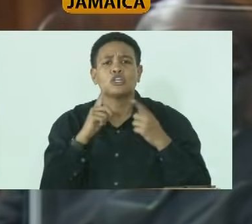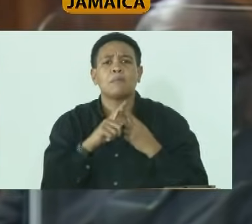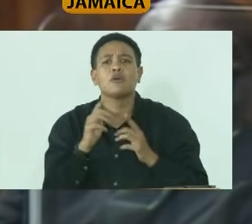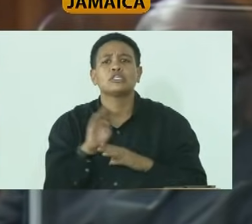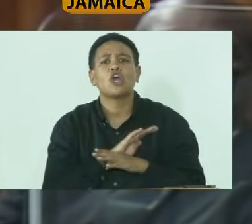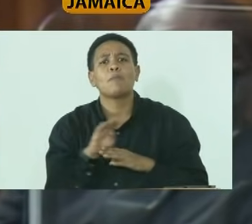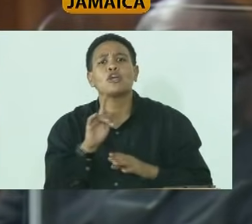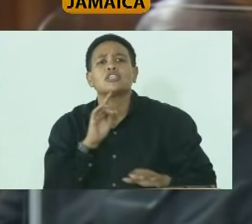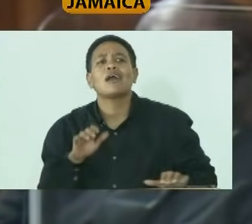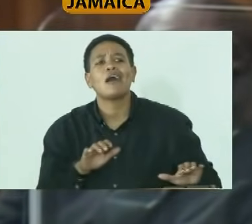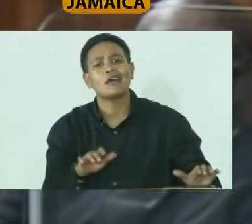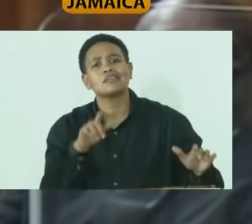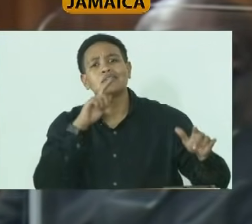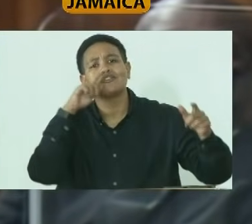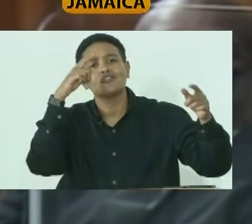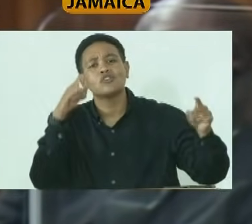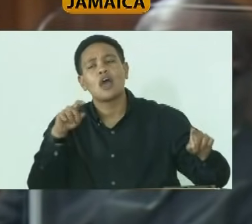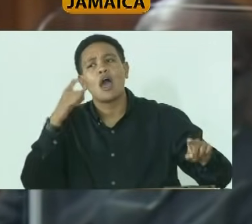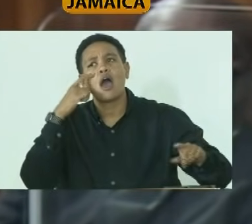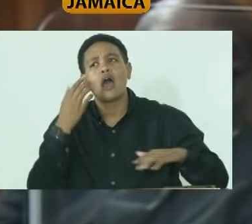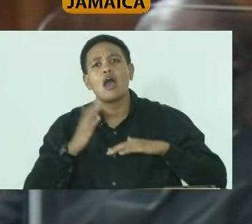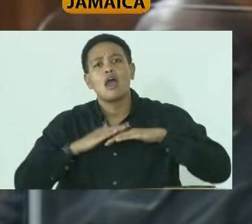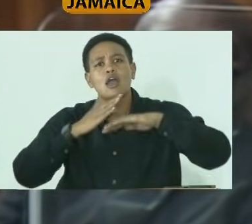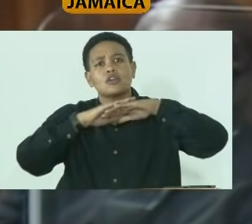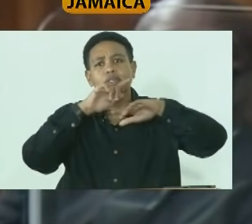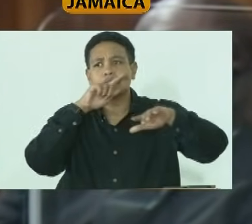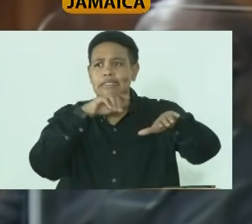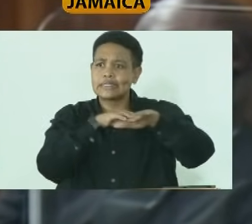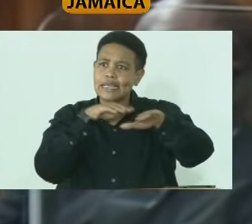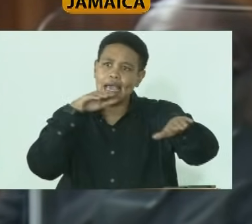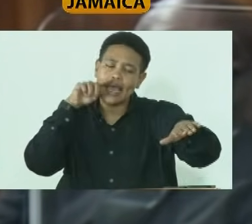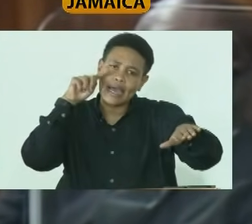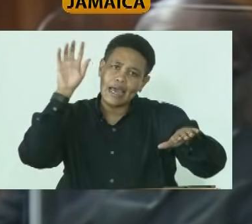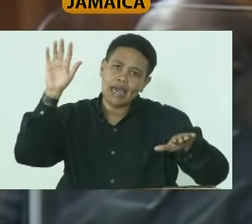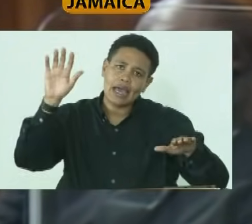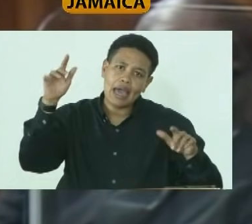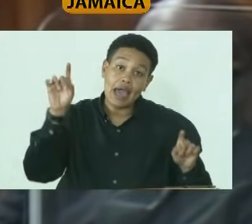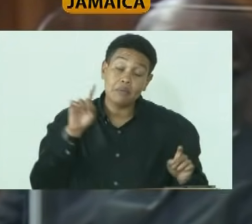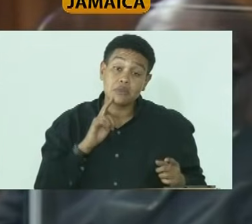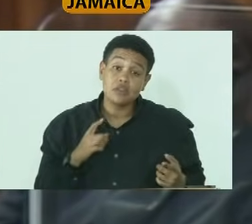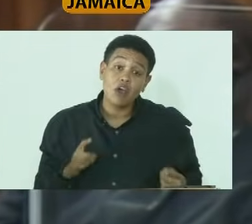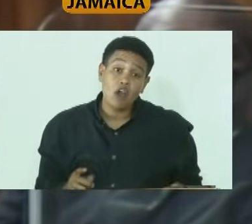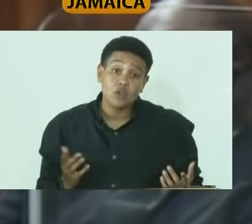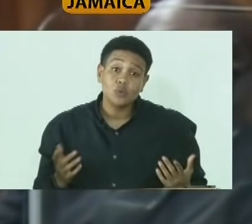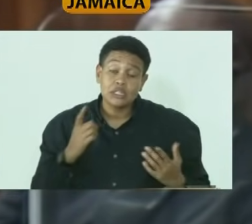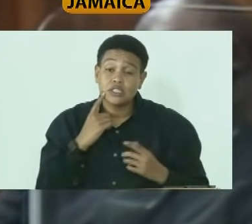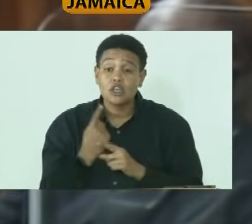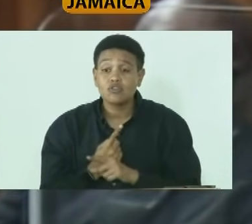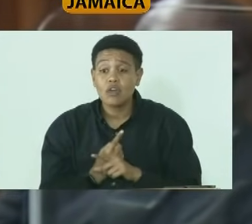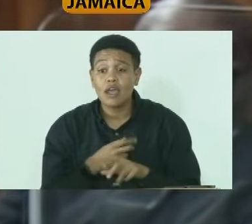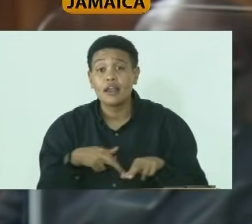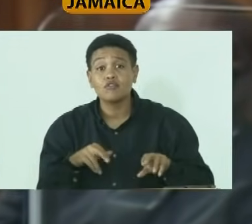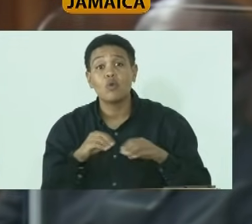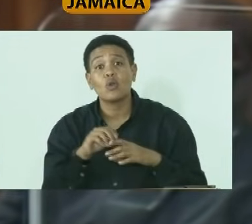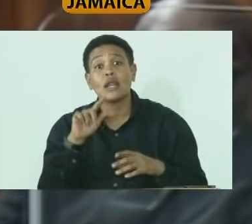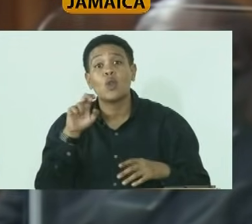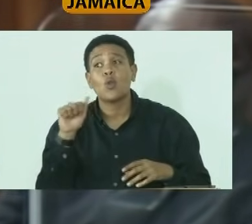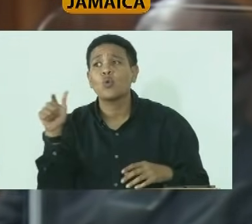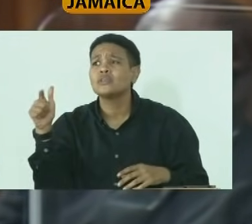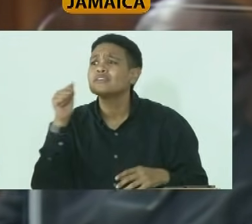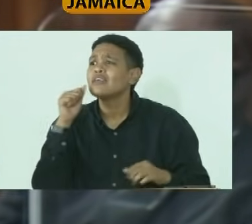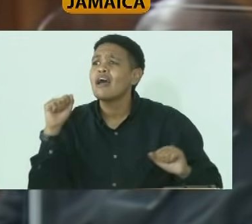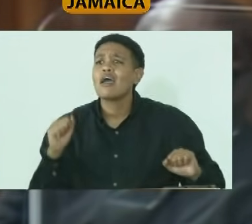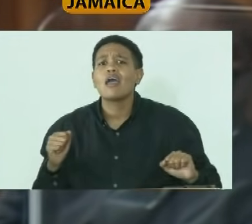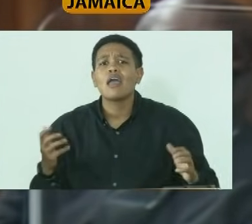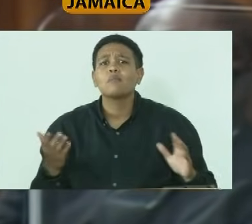has resulted in an increase in traffic volumes. As a consequence, the regular roads in Lucy are no longer